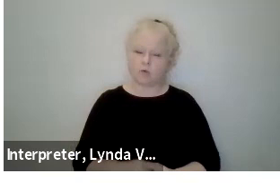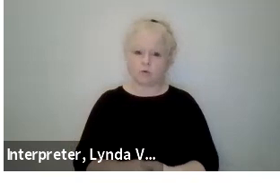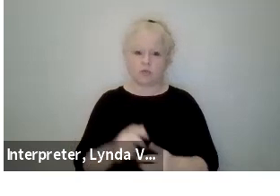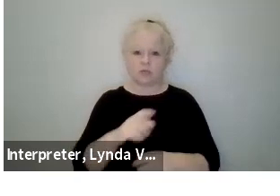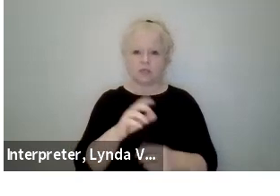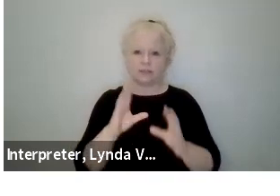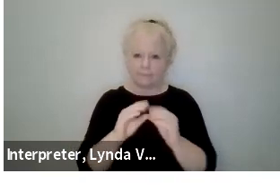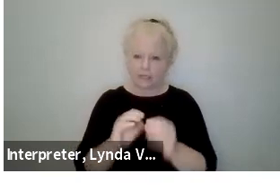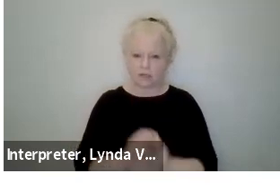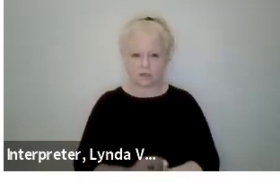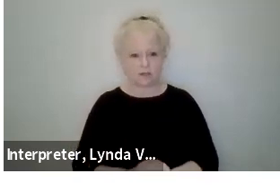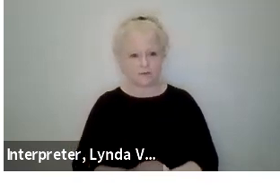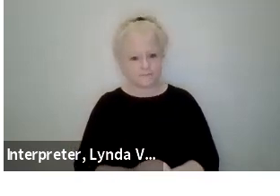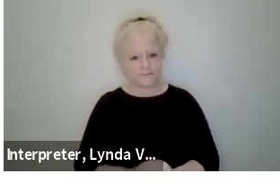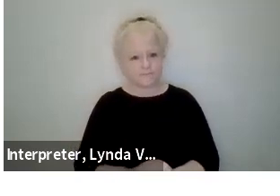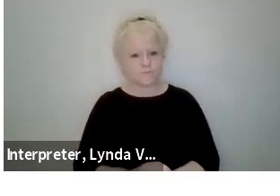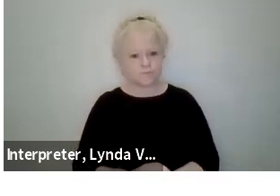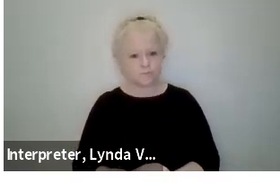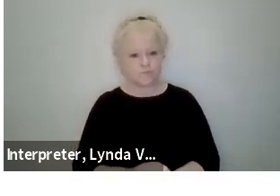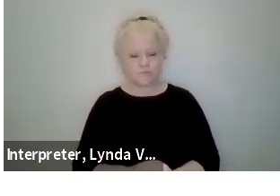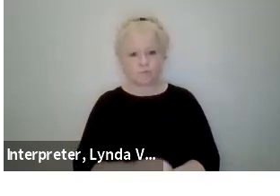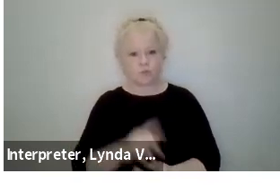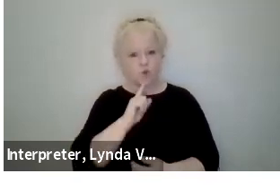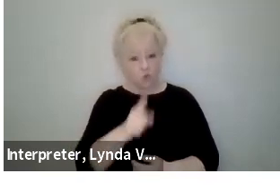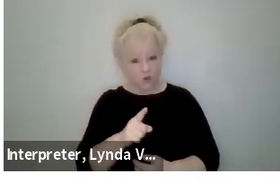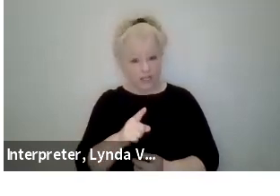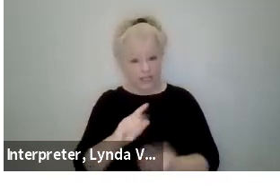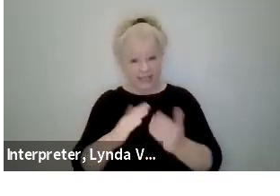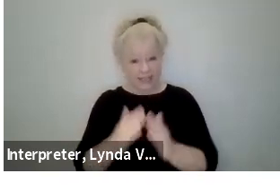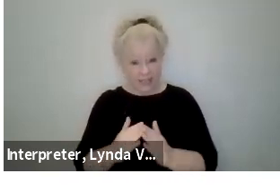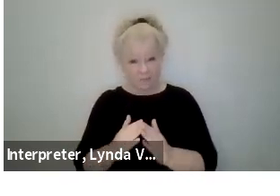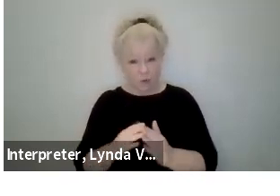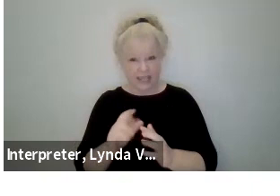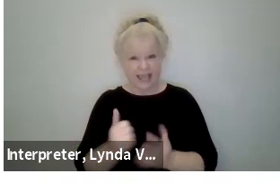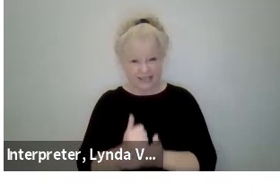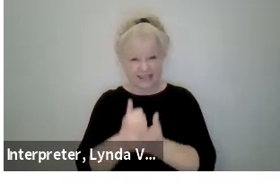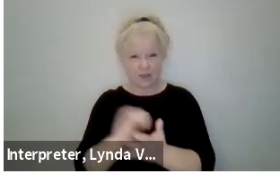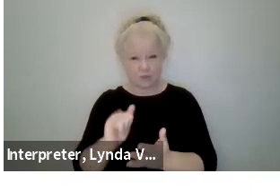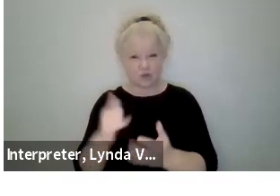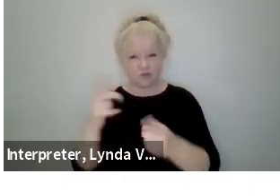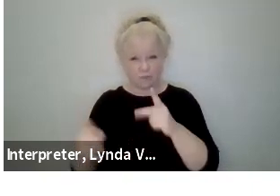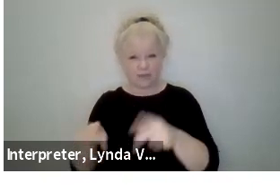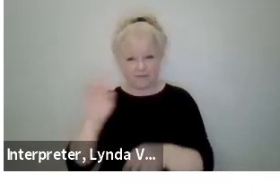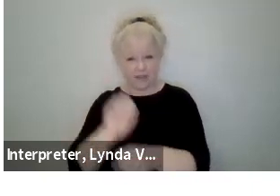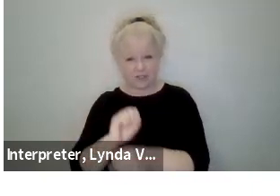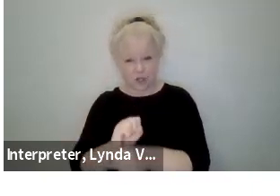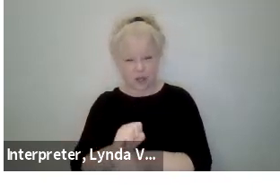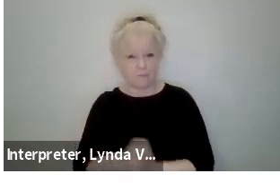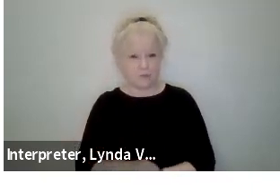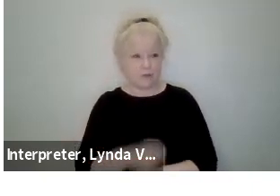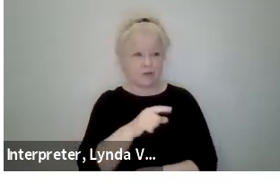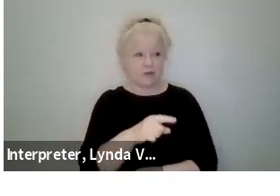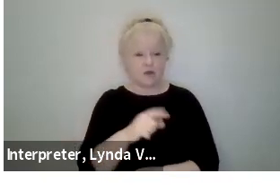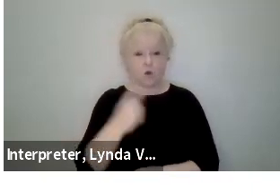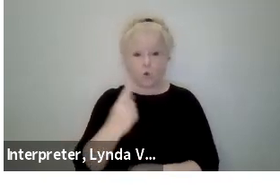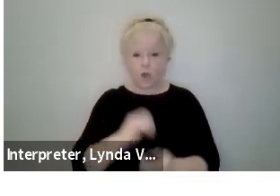It really does take a lift by the community to ensure gainful employment. And you heard Nate speak earlier about one of our